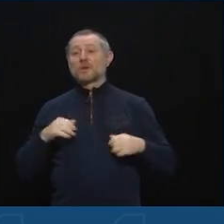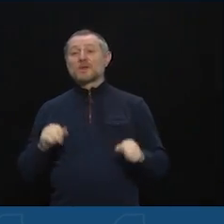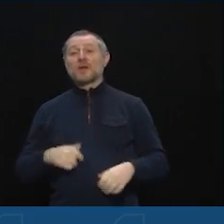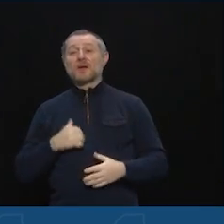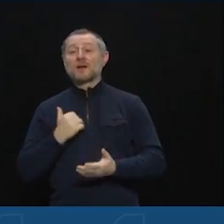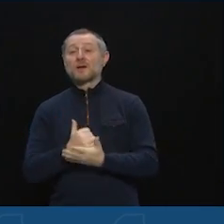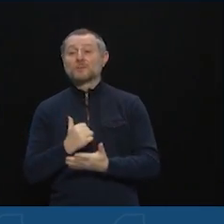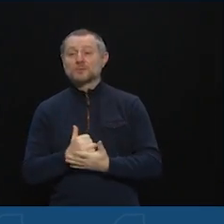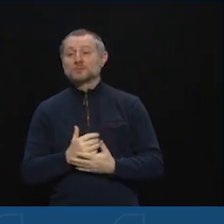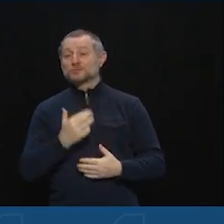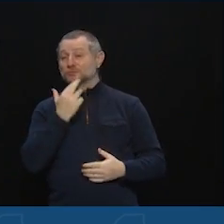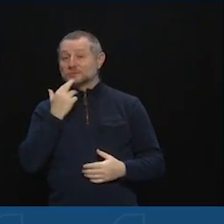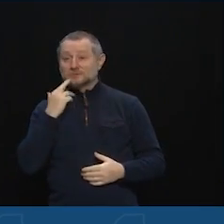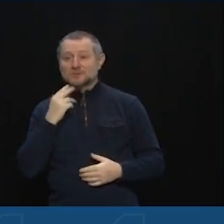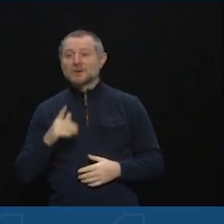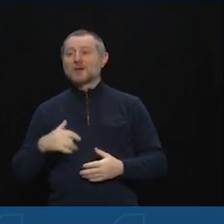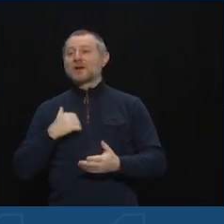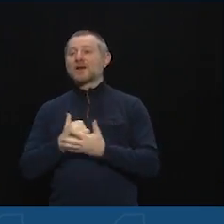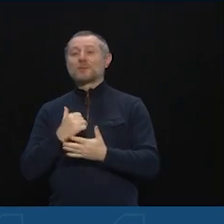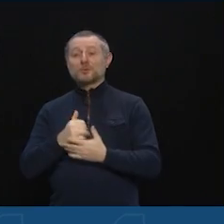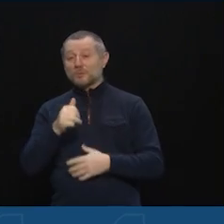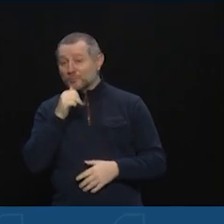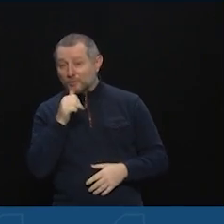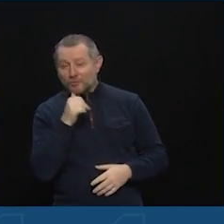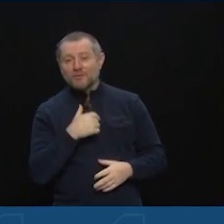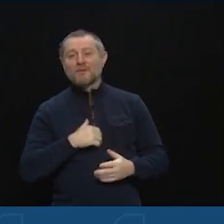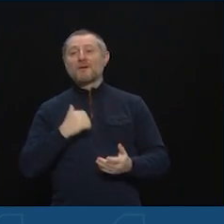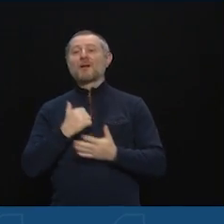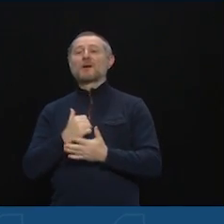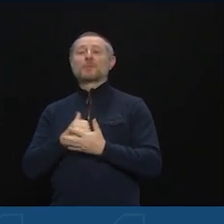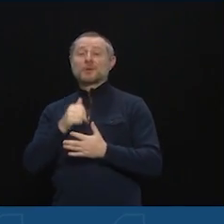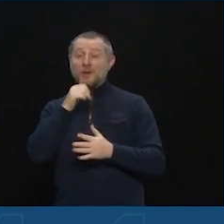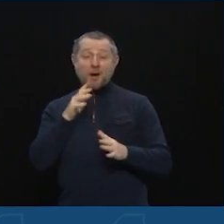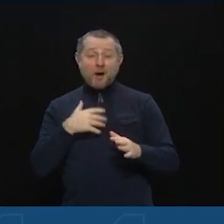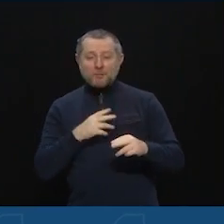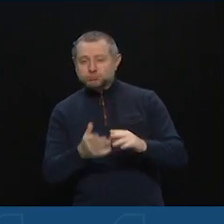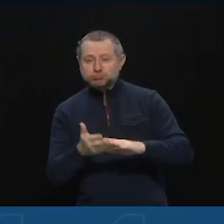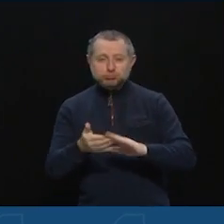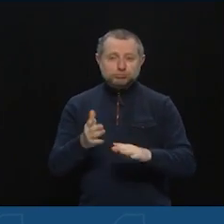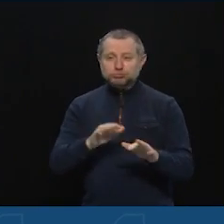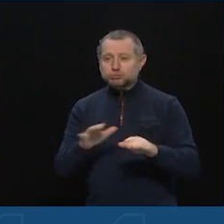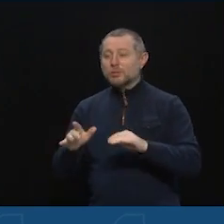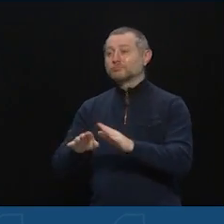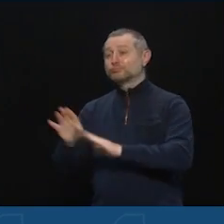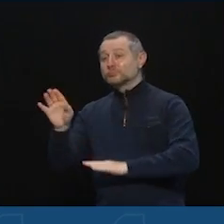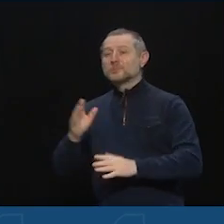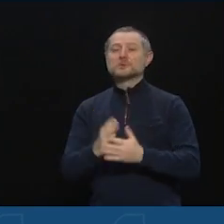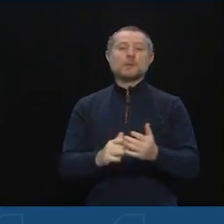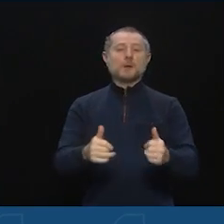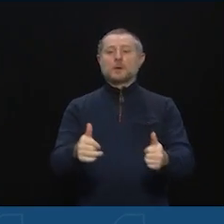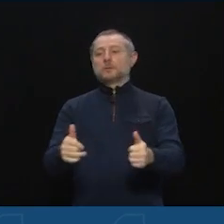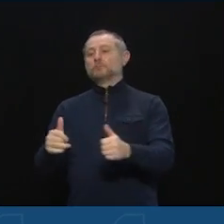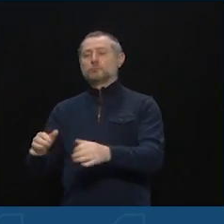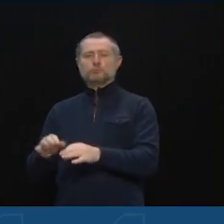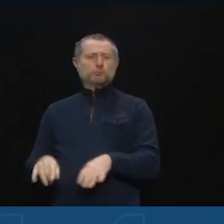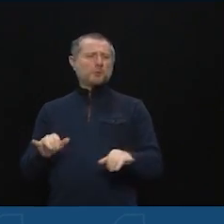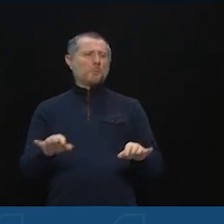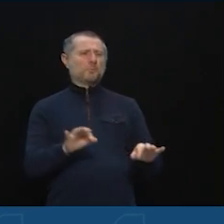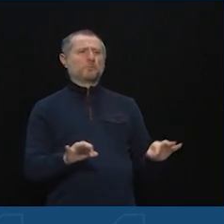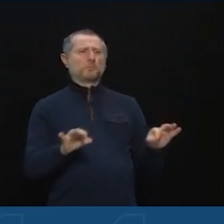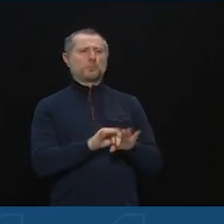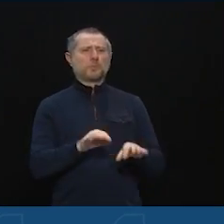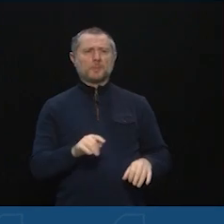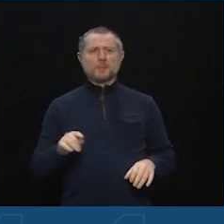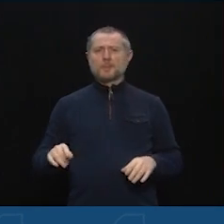our restaurants and our bars and our taverns really flourish is really important. I mean,